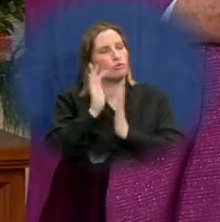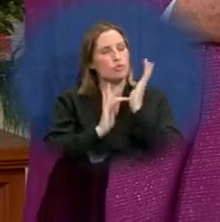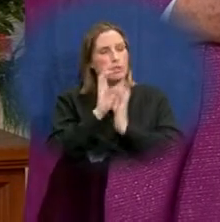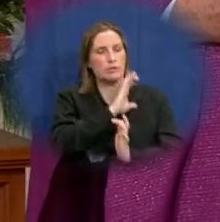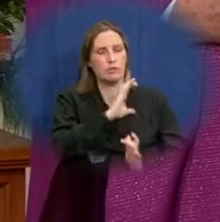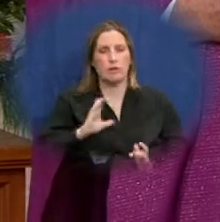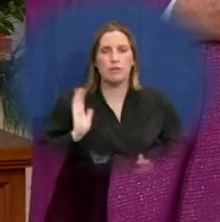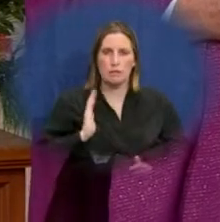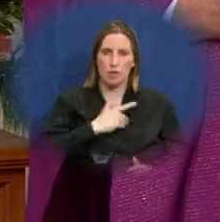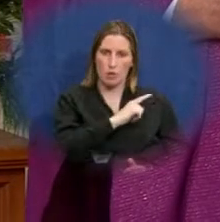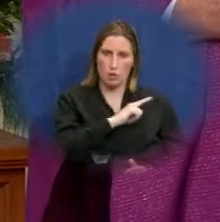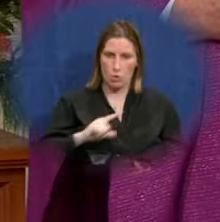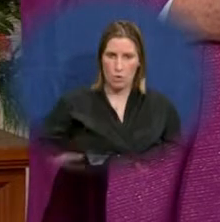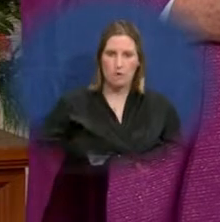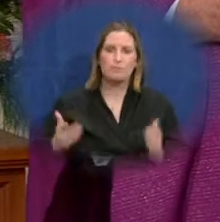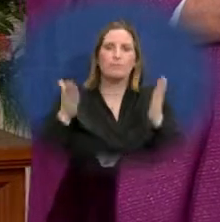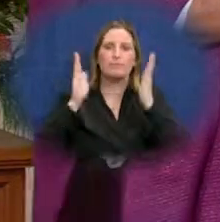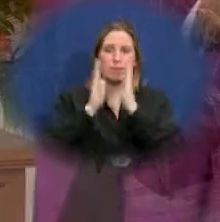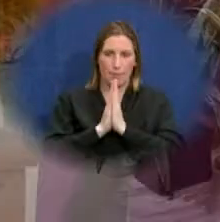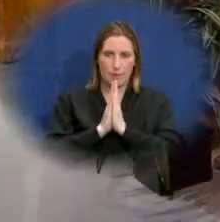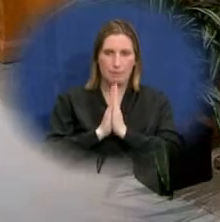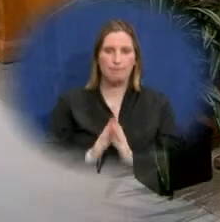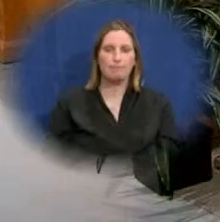Lord. Amen. Amen.